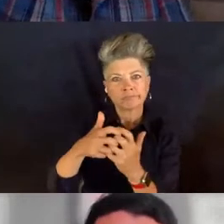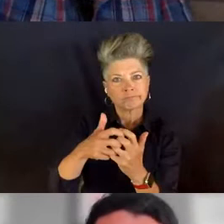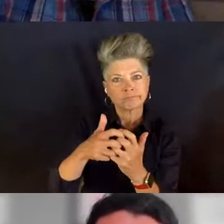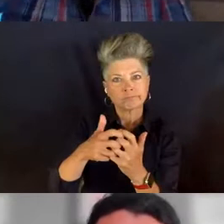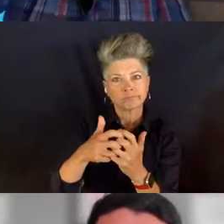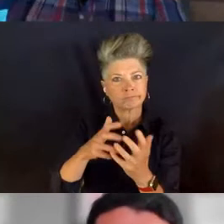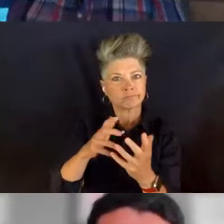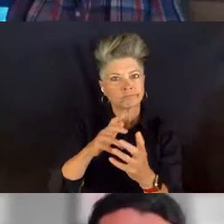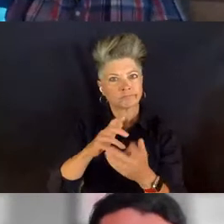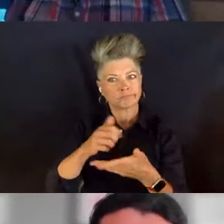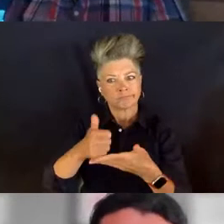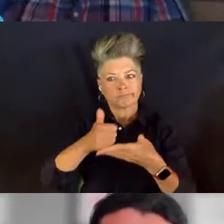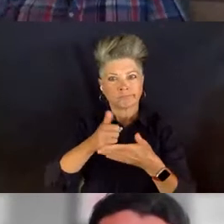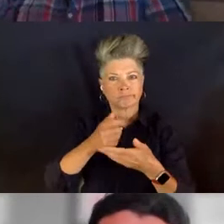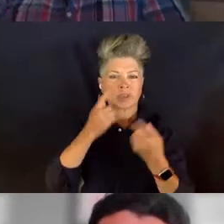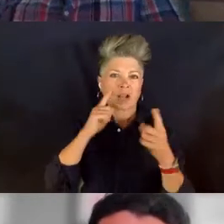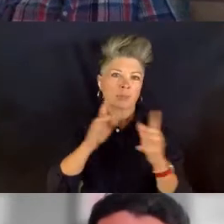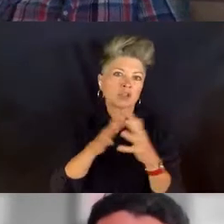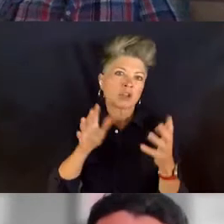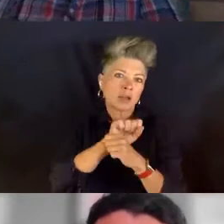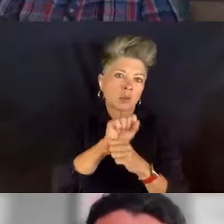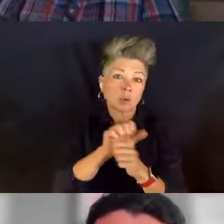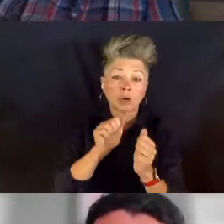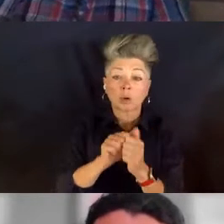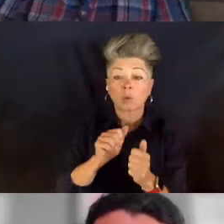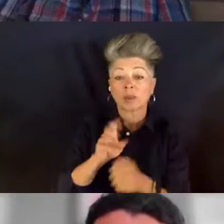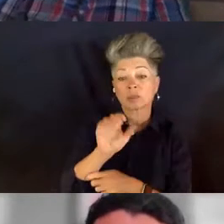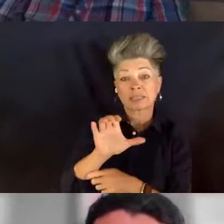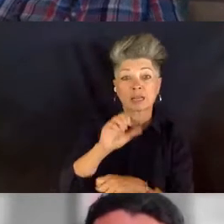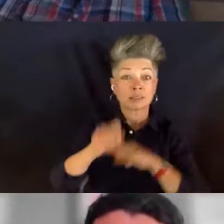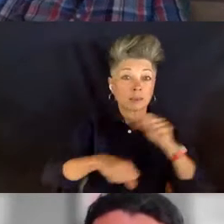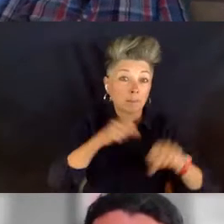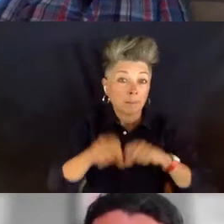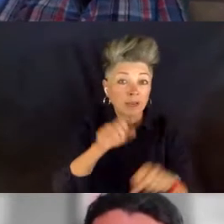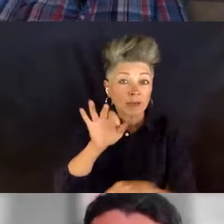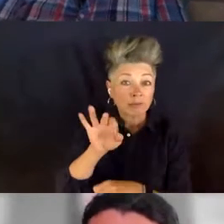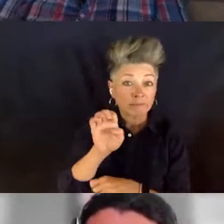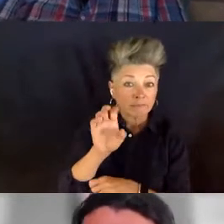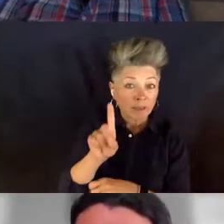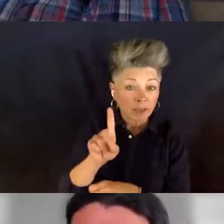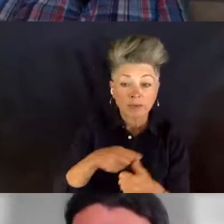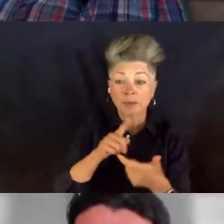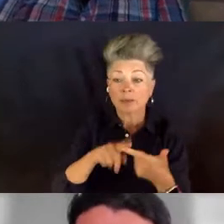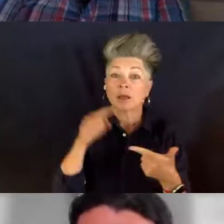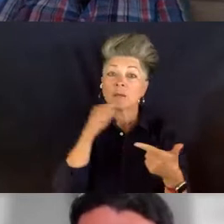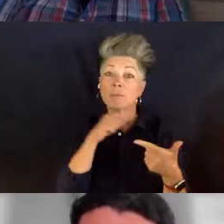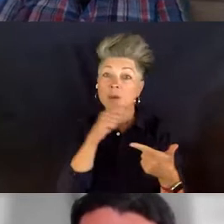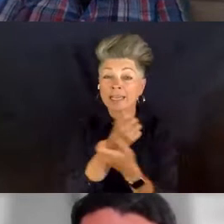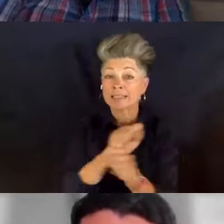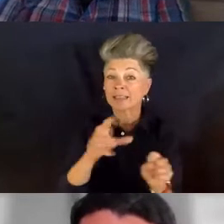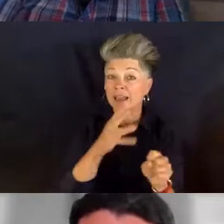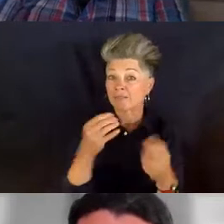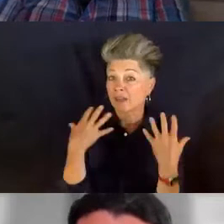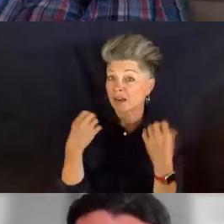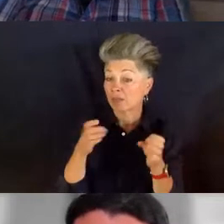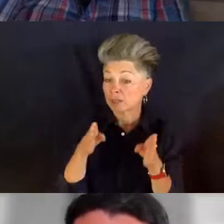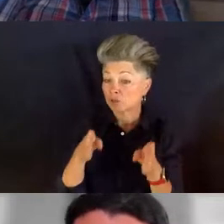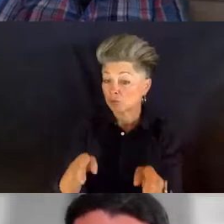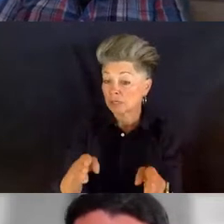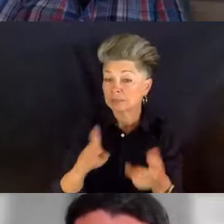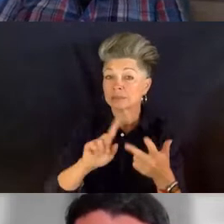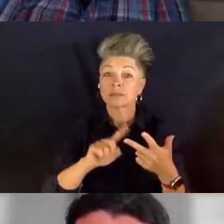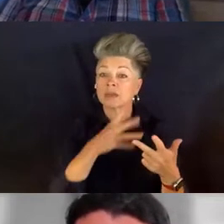lot of the work that's being done with the Wisconsin Bike Federation, Milwaukee Safe and Healthy Streets, as well as the Department of Public Works